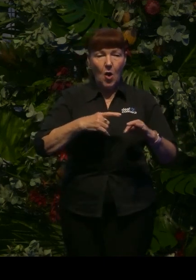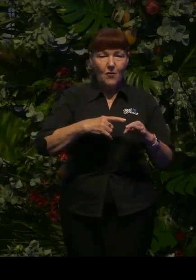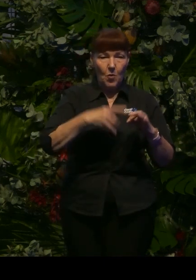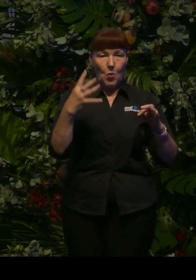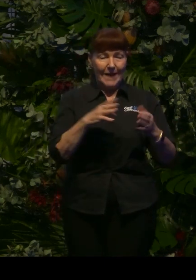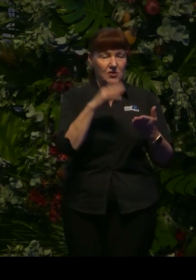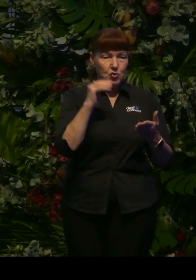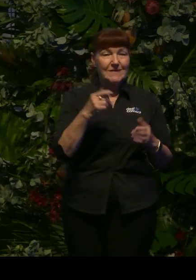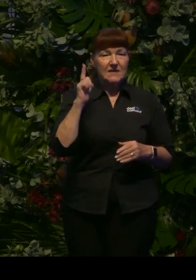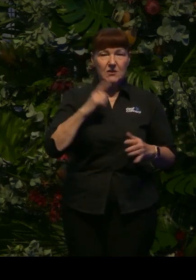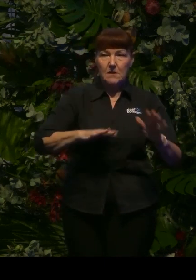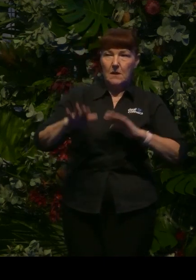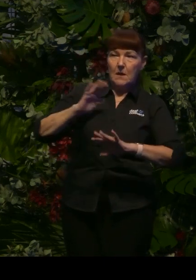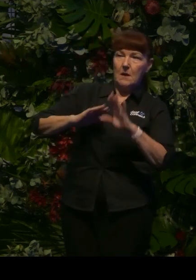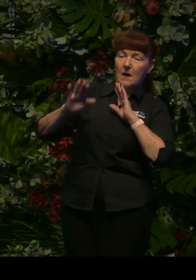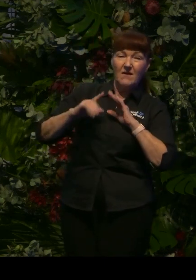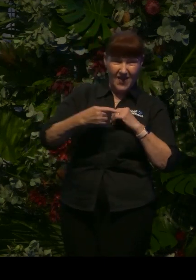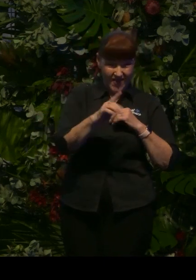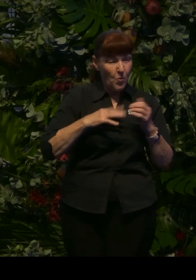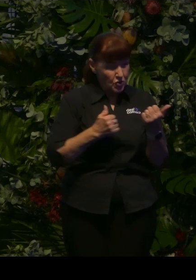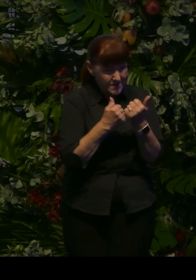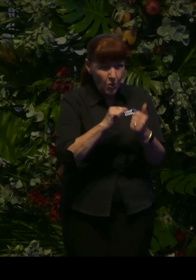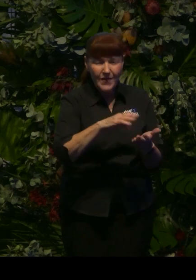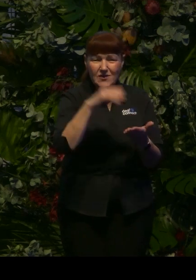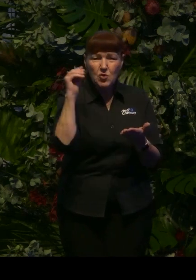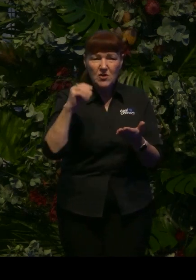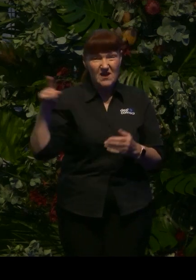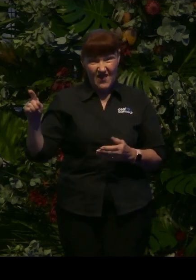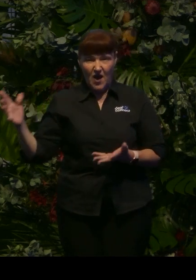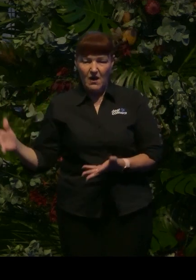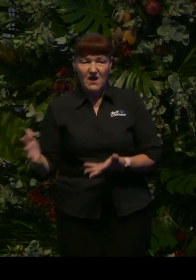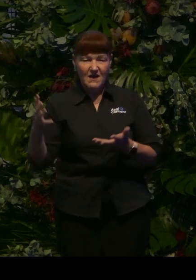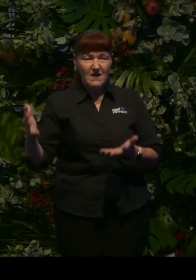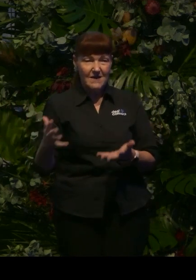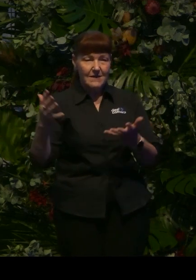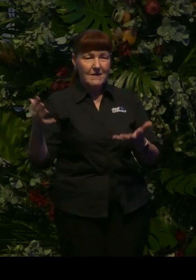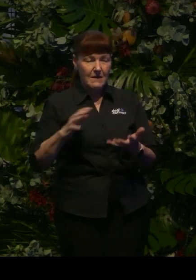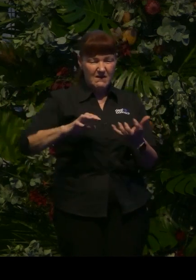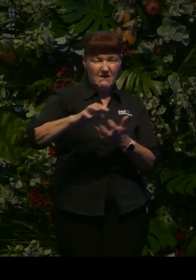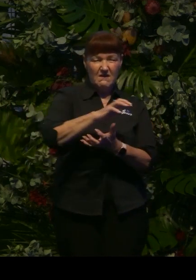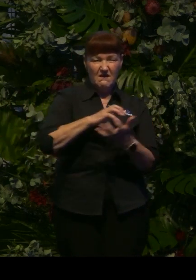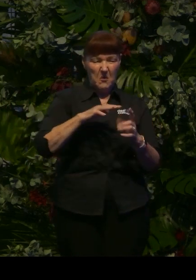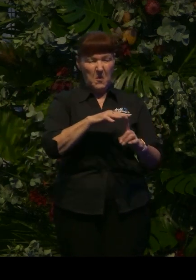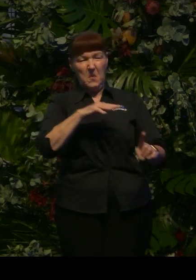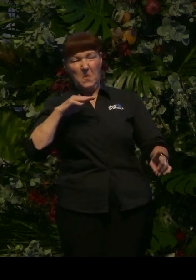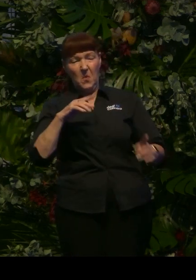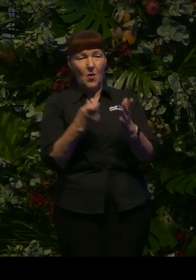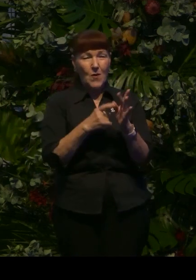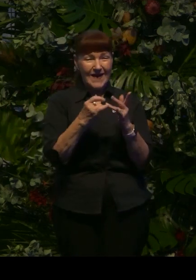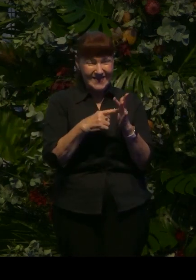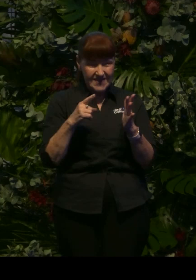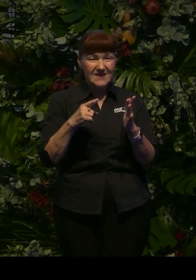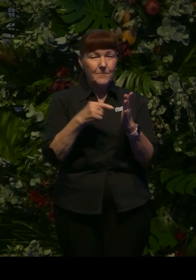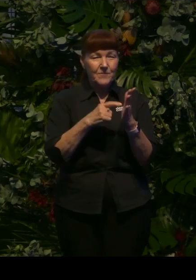students and educators who support their students. And they're mobilizing their base with a potent mix of racist and transphobic